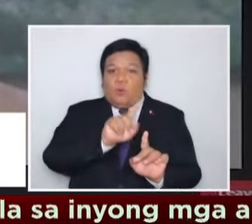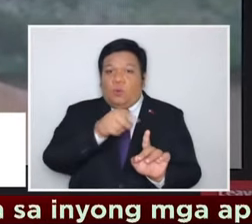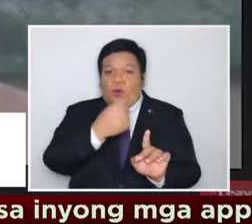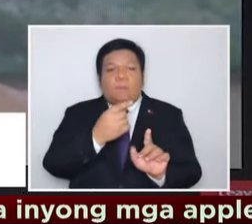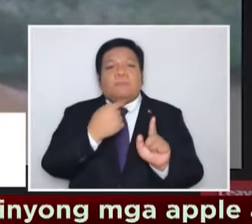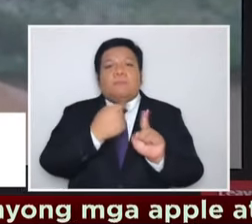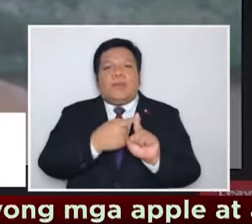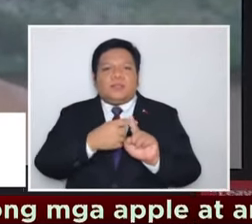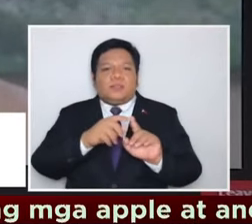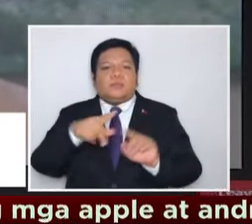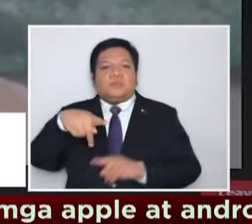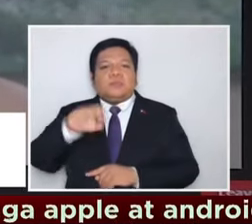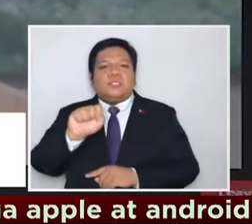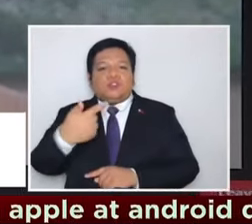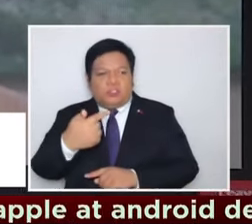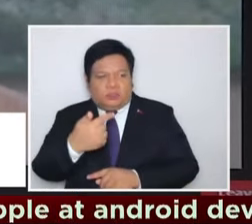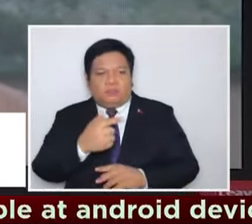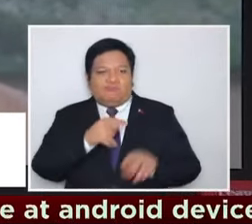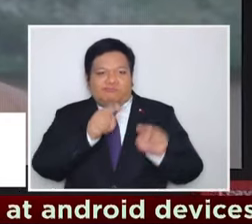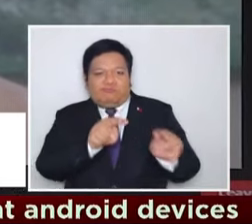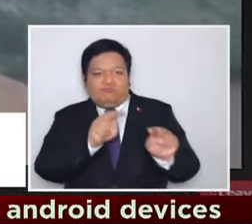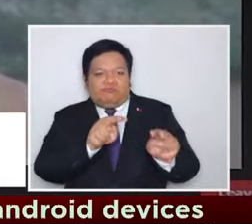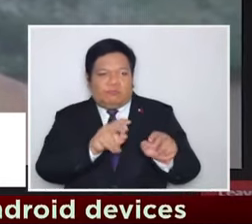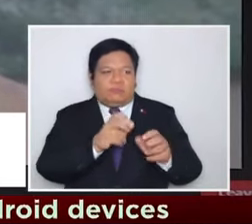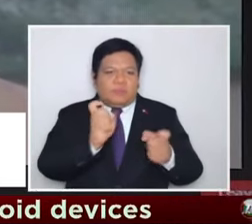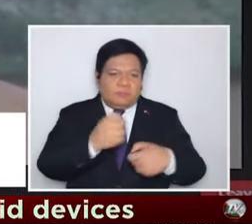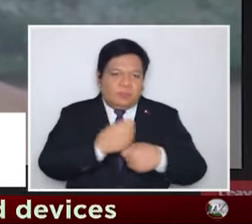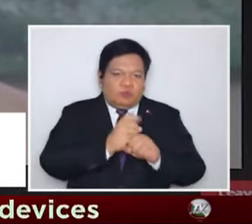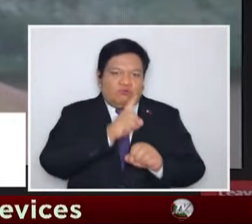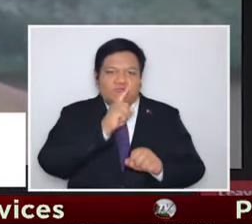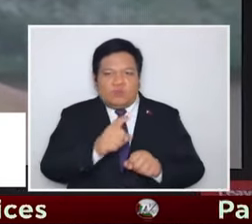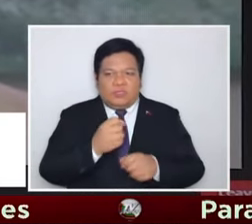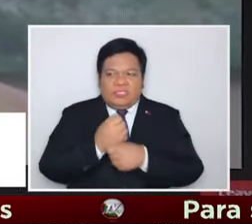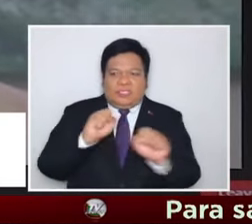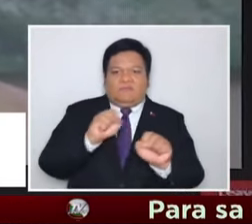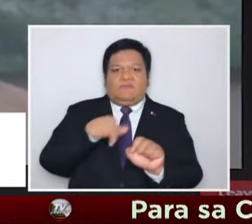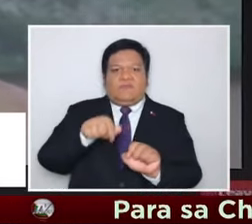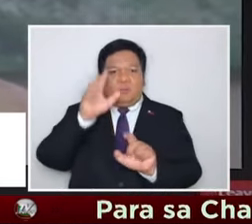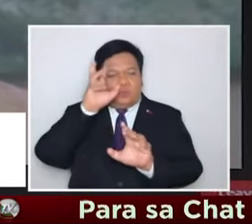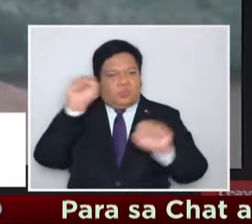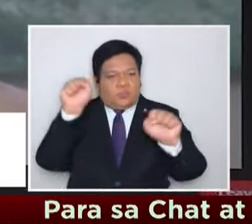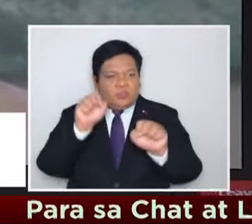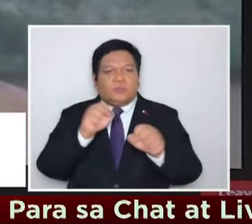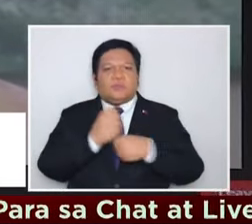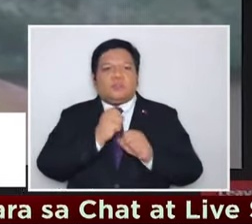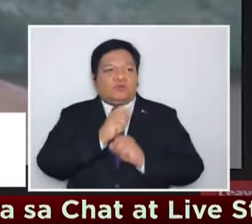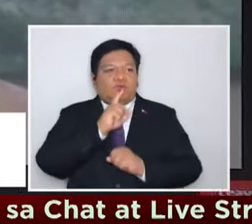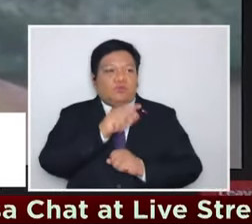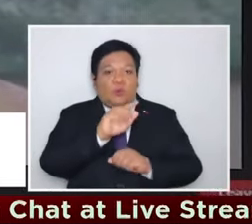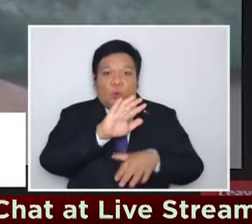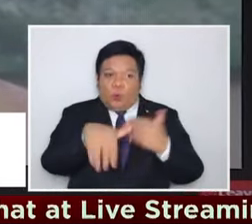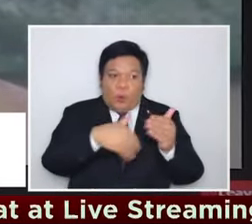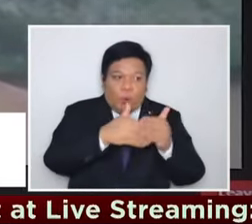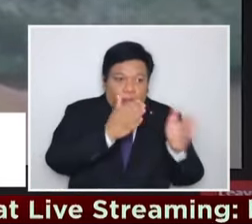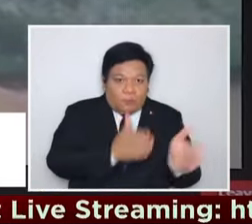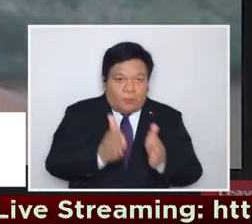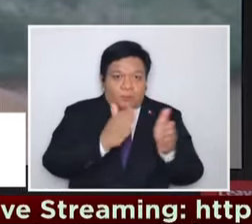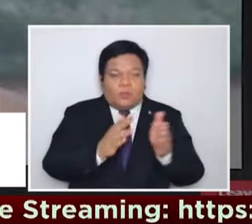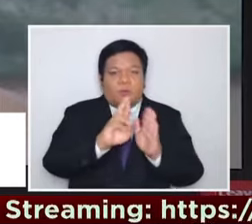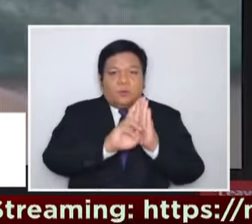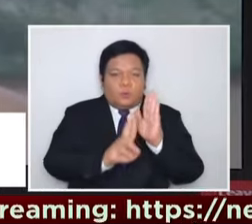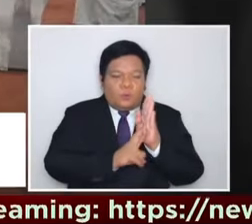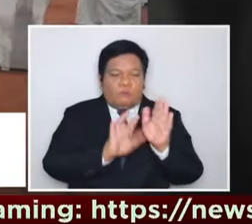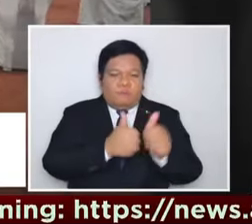Presidential Security Group, no, who is securing the president, is making sure that all regulations are